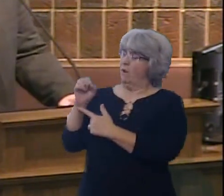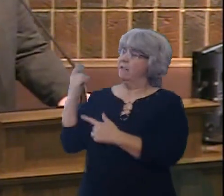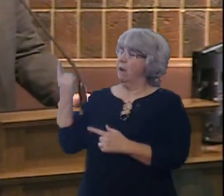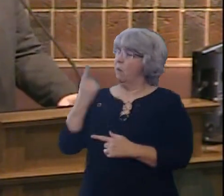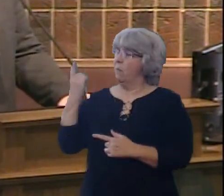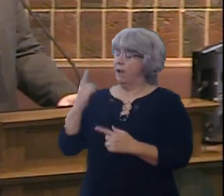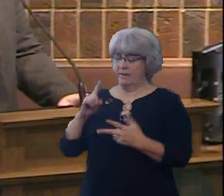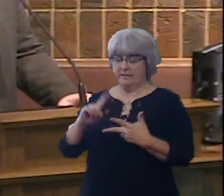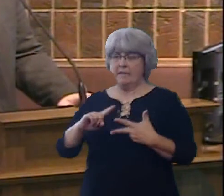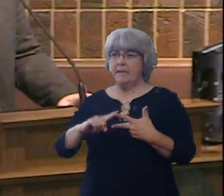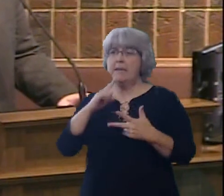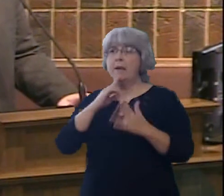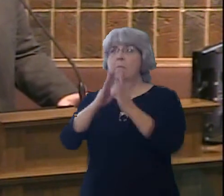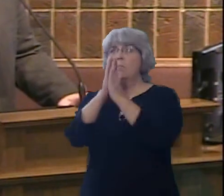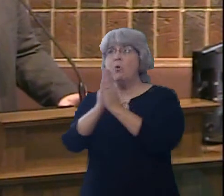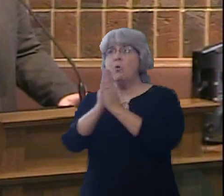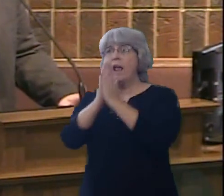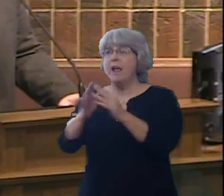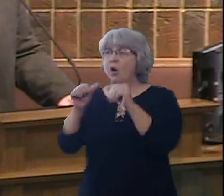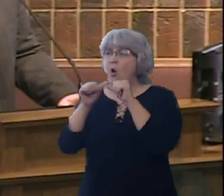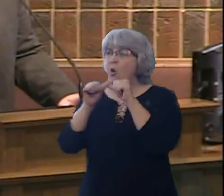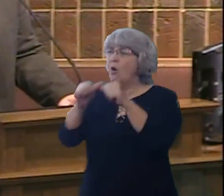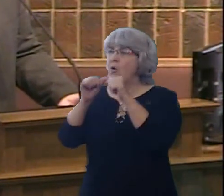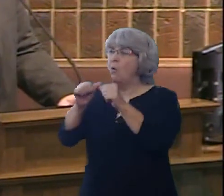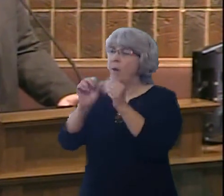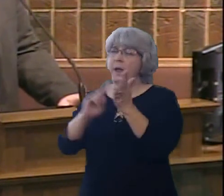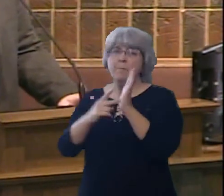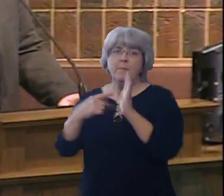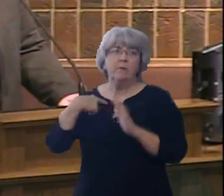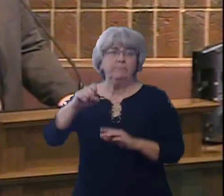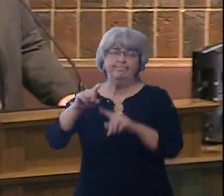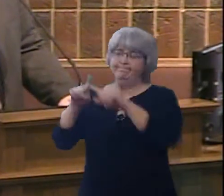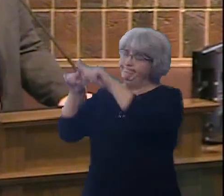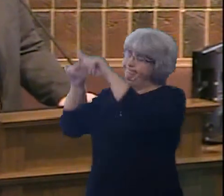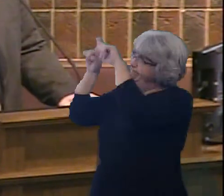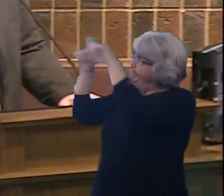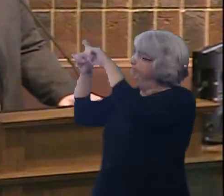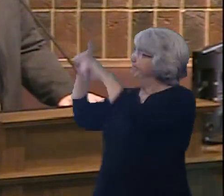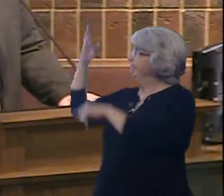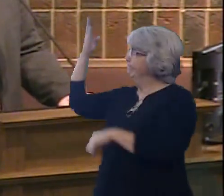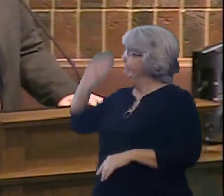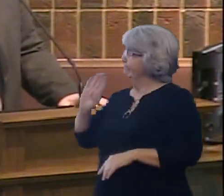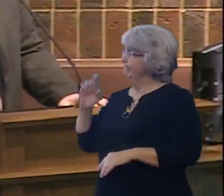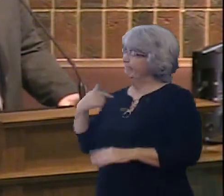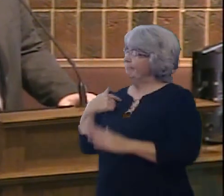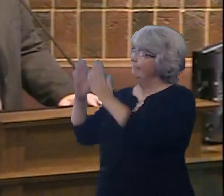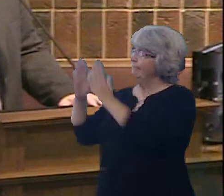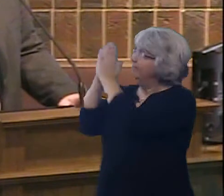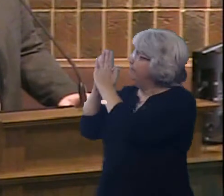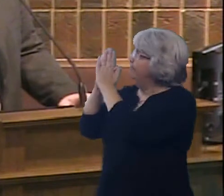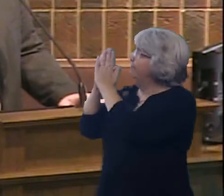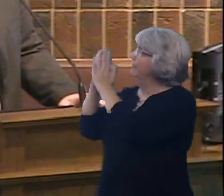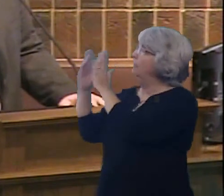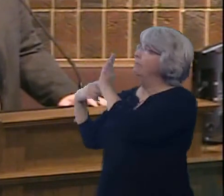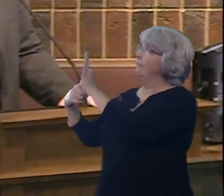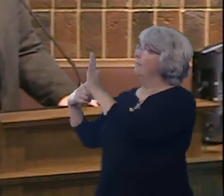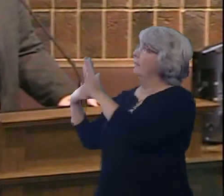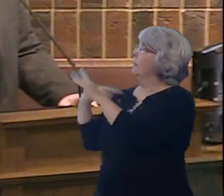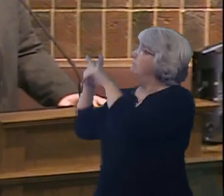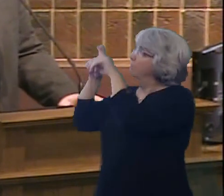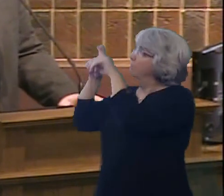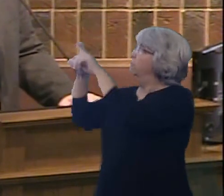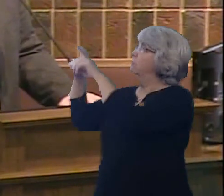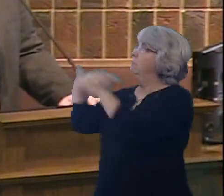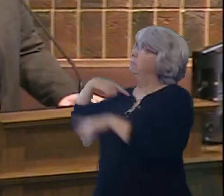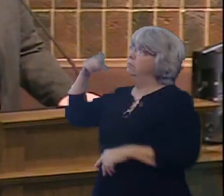without ceasing. Show that we depend on God. And we pray that when we pray, we are showing that we have a dependence on